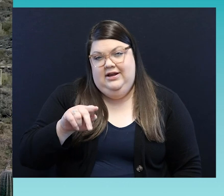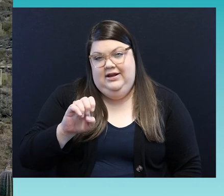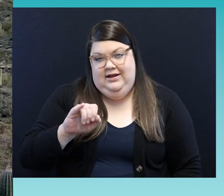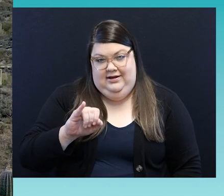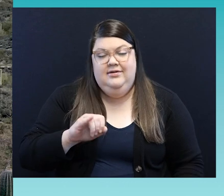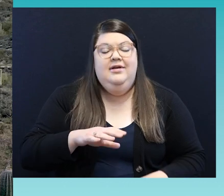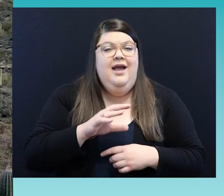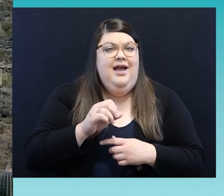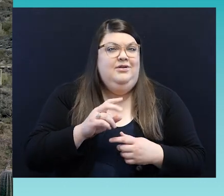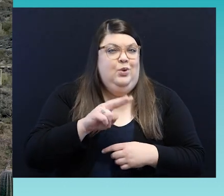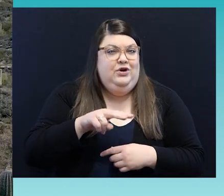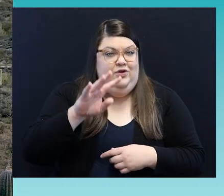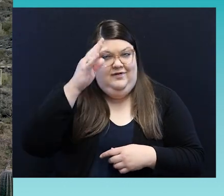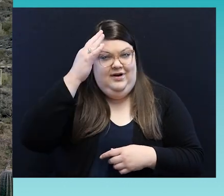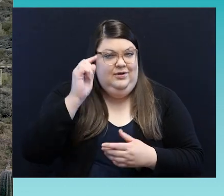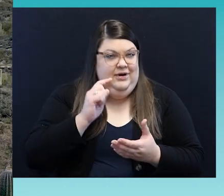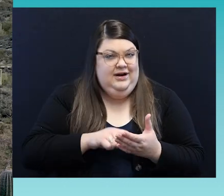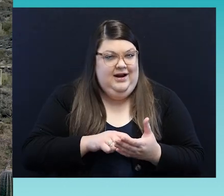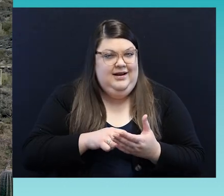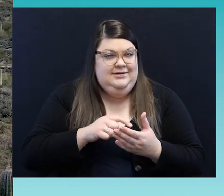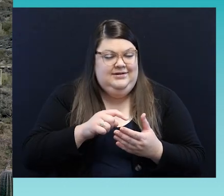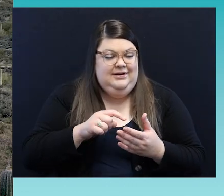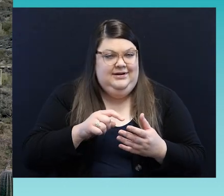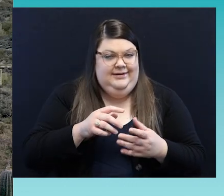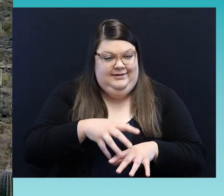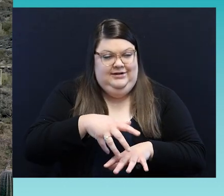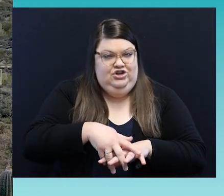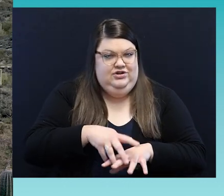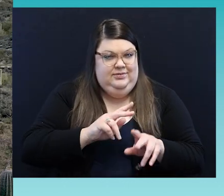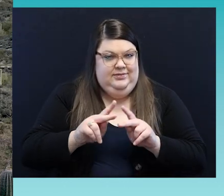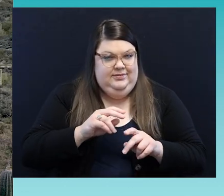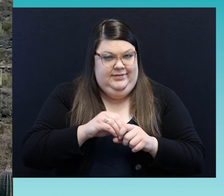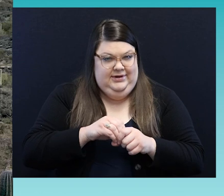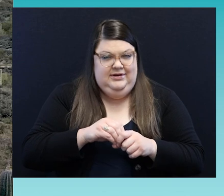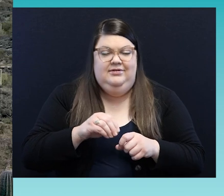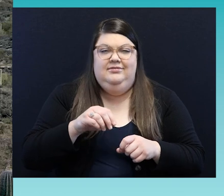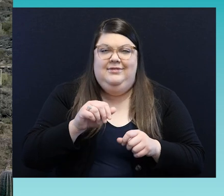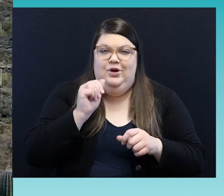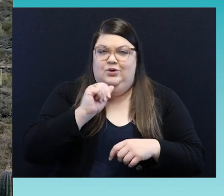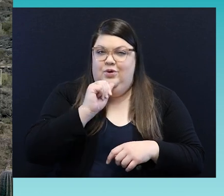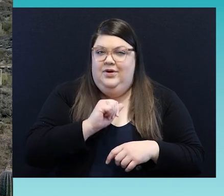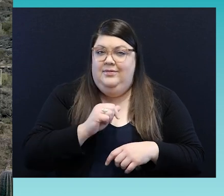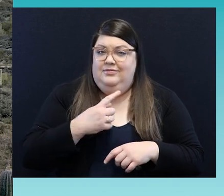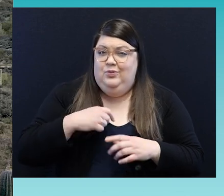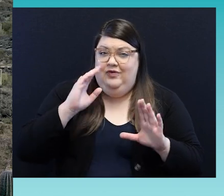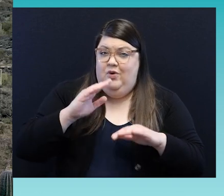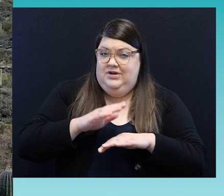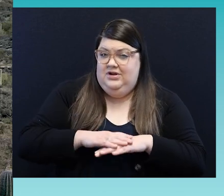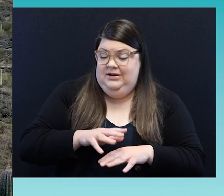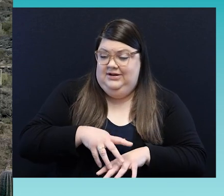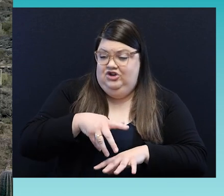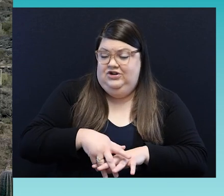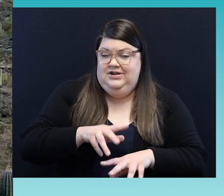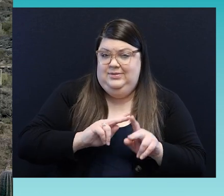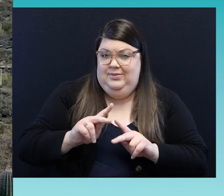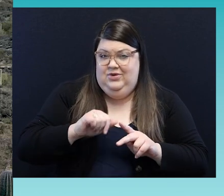recognized tribes with reservation lands in the state of Arizona. While the museum's collections and research focus on indigenous peoples of the greater Southwest and